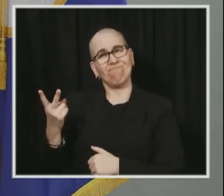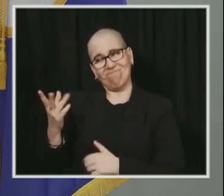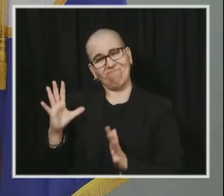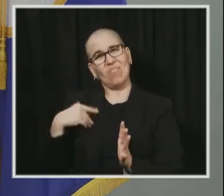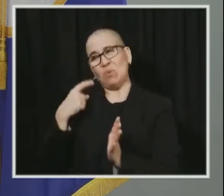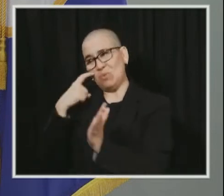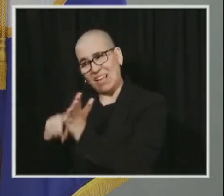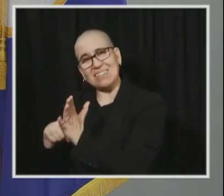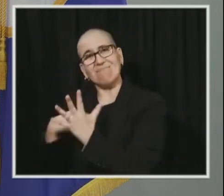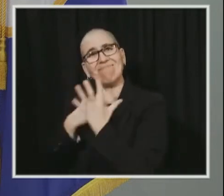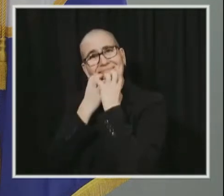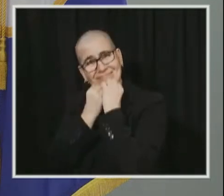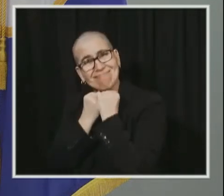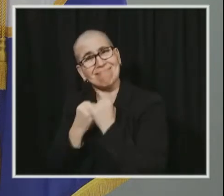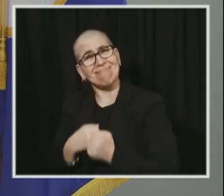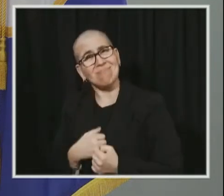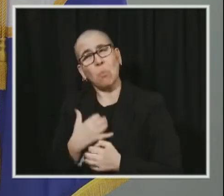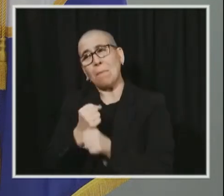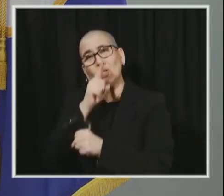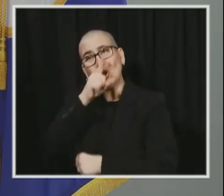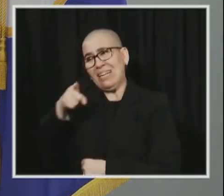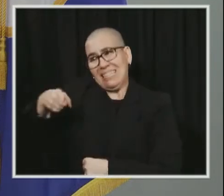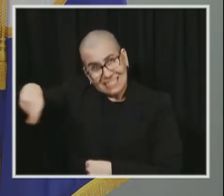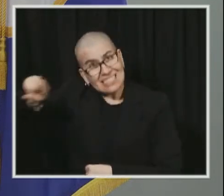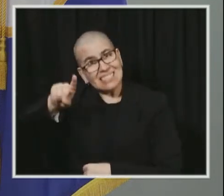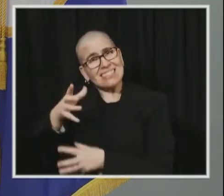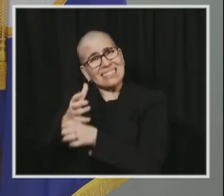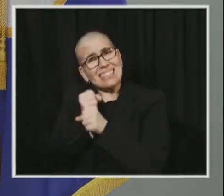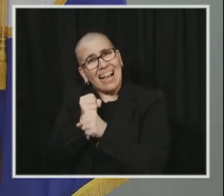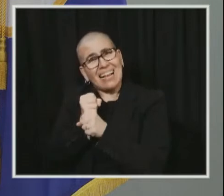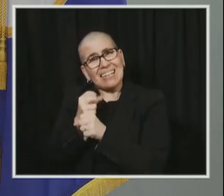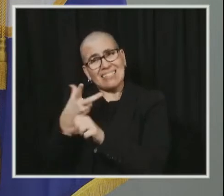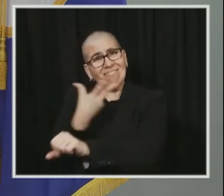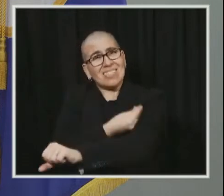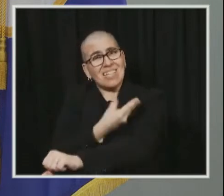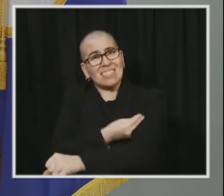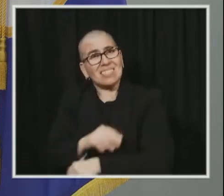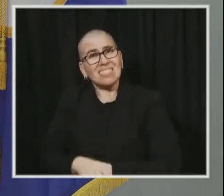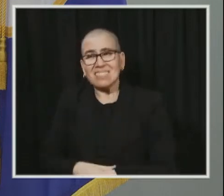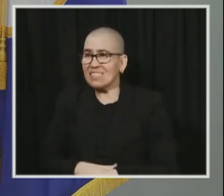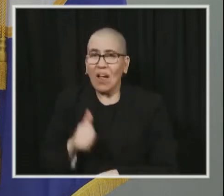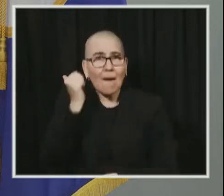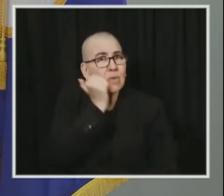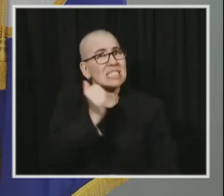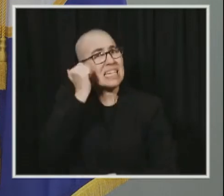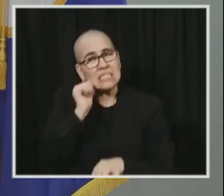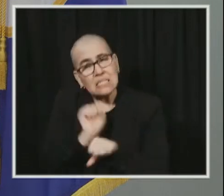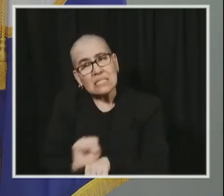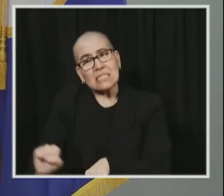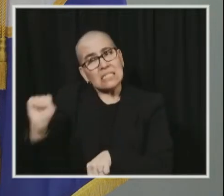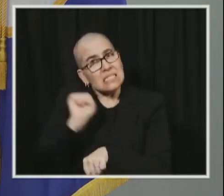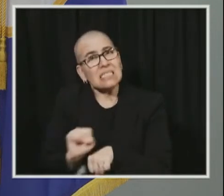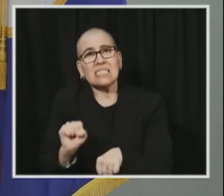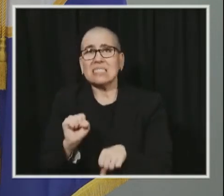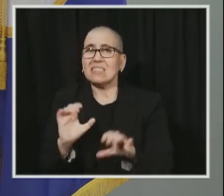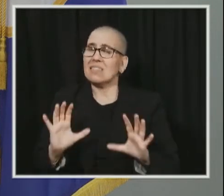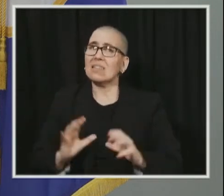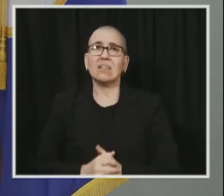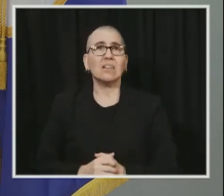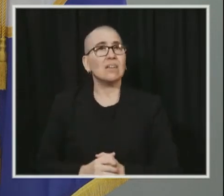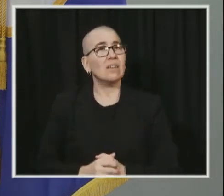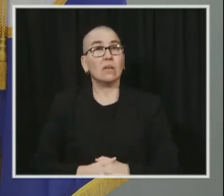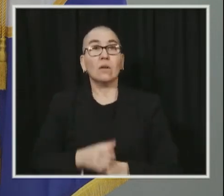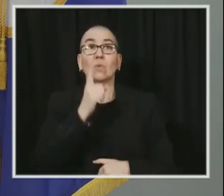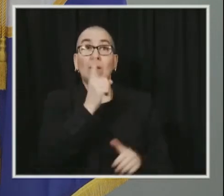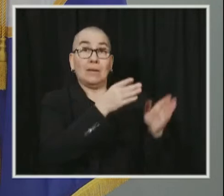the vaccine, and we're working to make that happen every single day. And one of our champions who's ensuring to